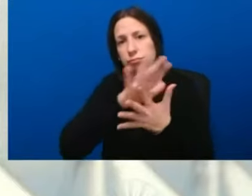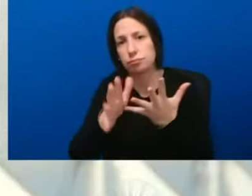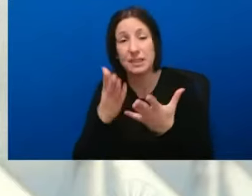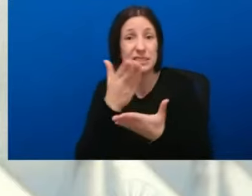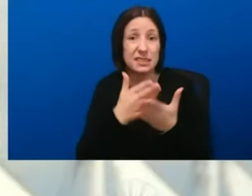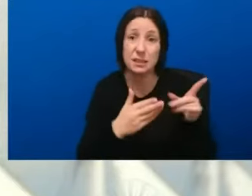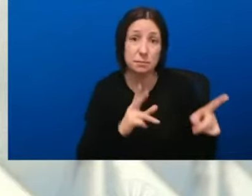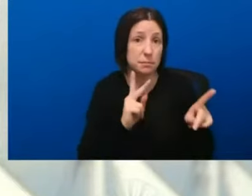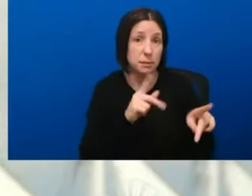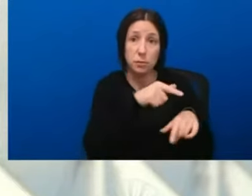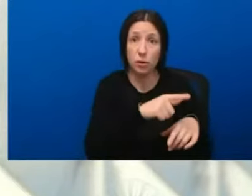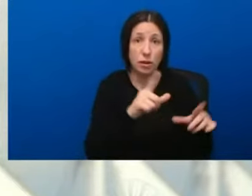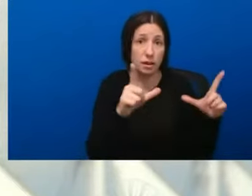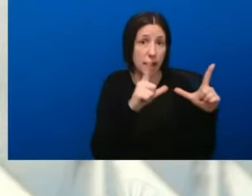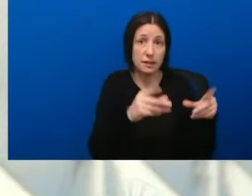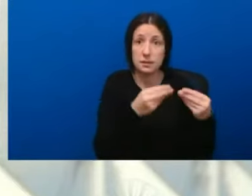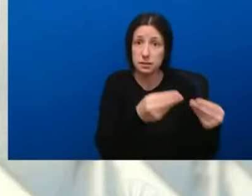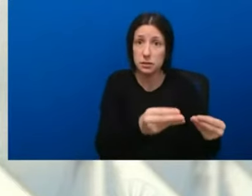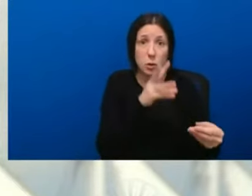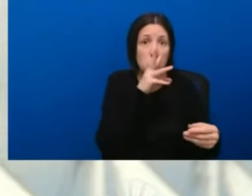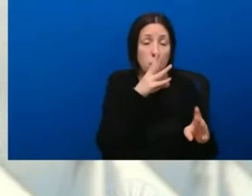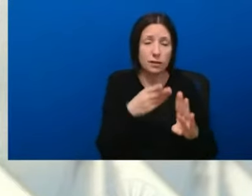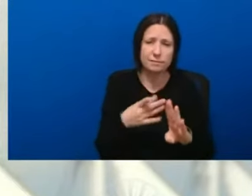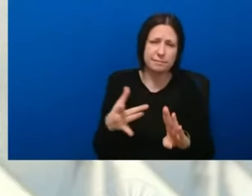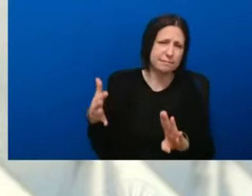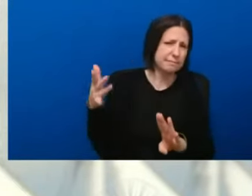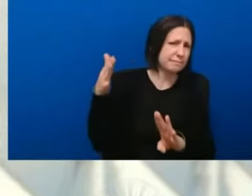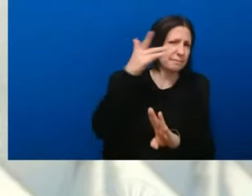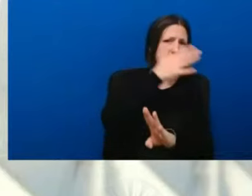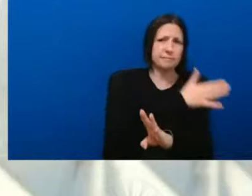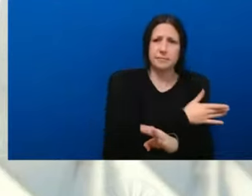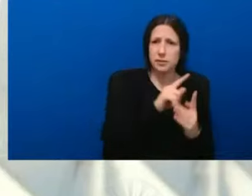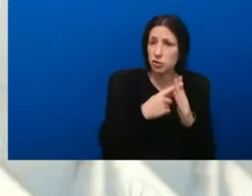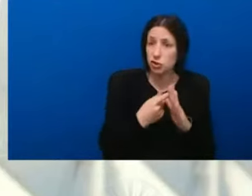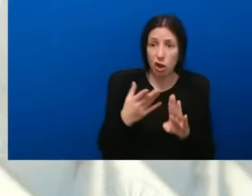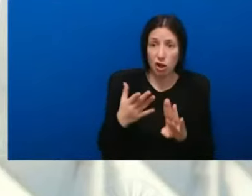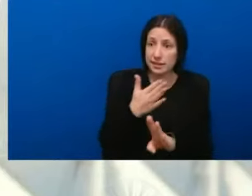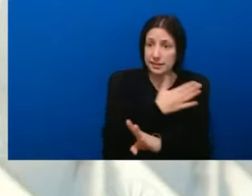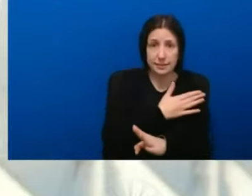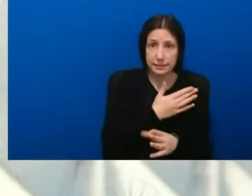water licenses go back decades, if not